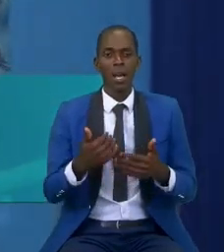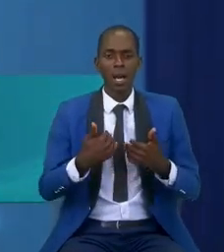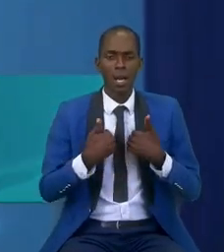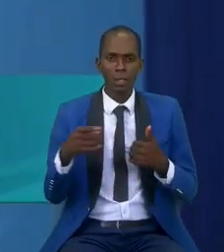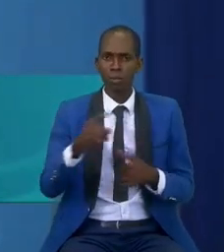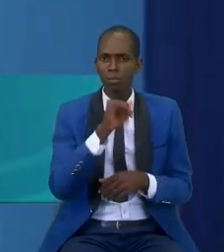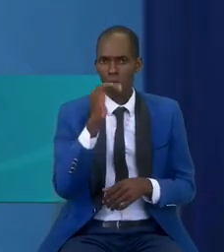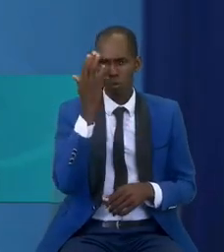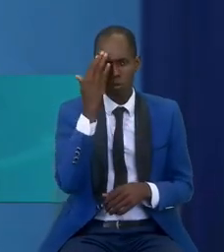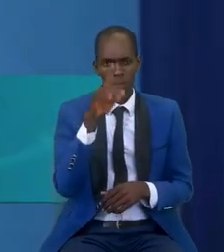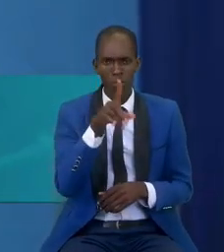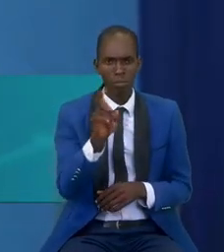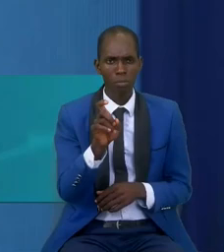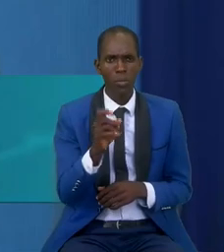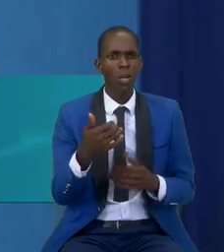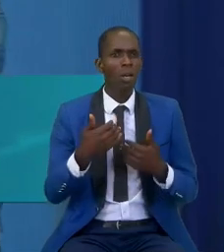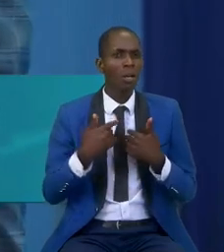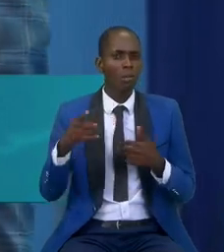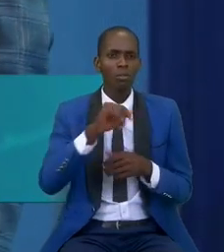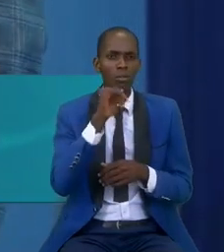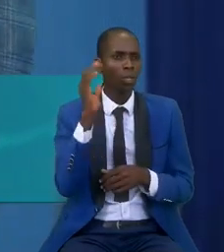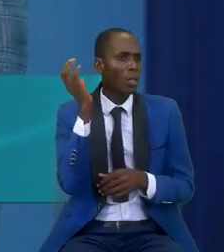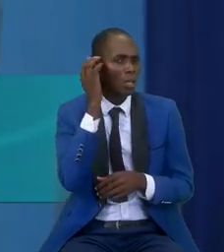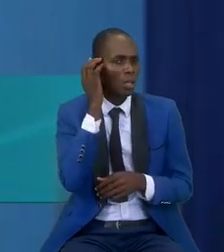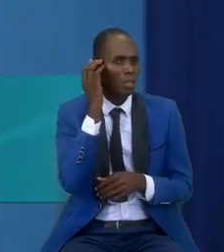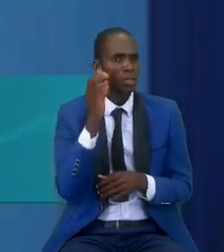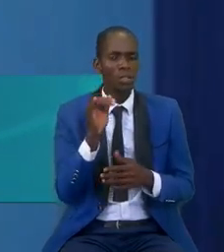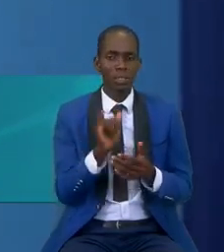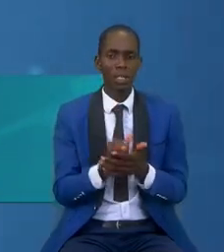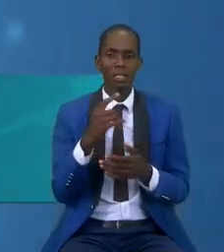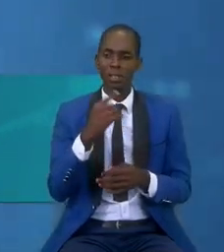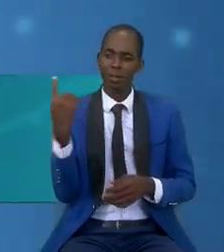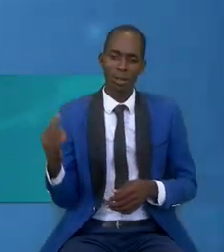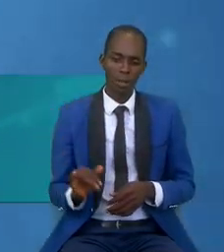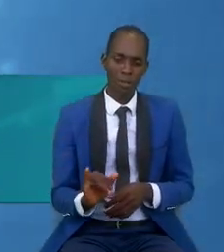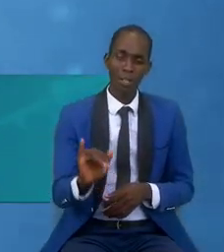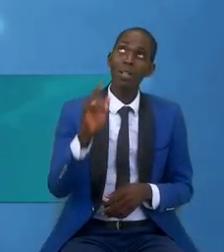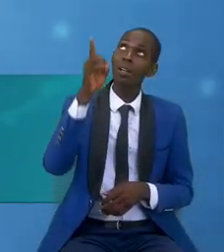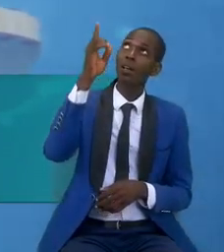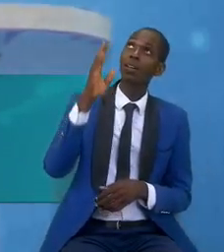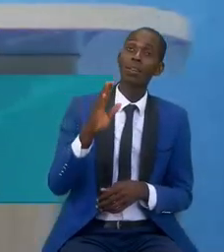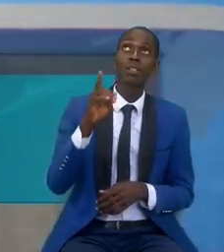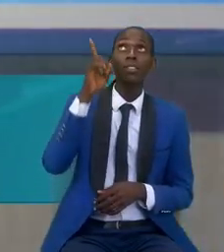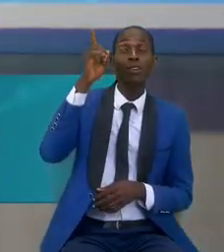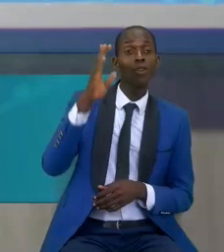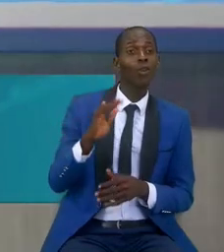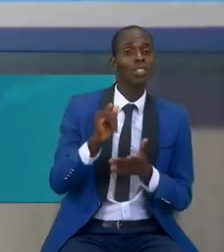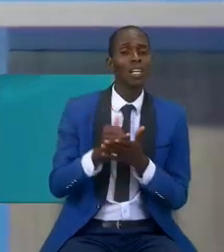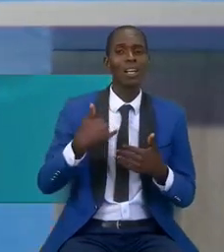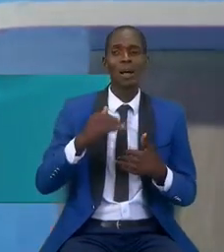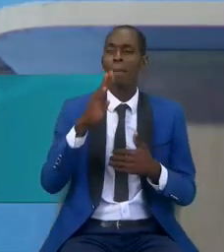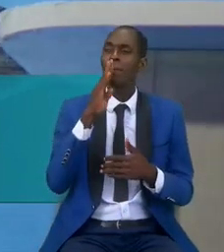the Everlasting God is the god who have been from all eternity he absorbed the problems of the people from all eternity